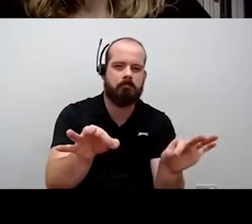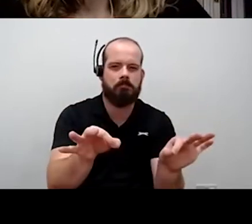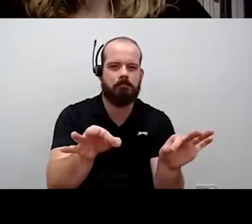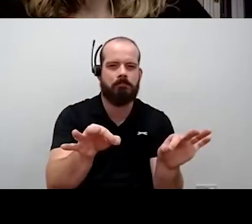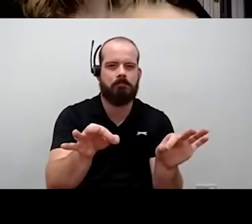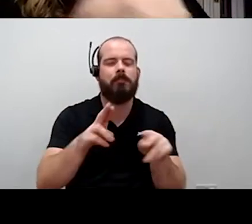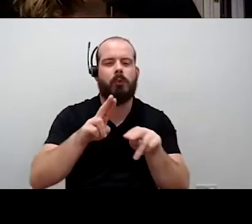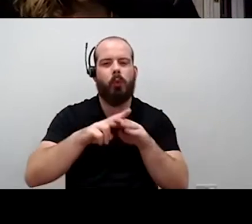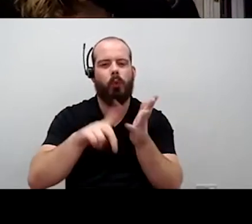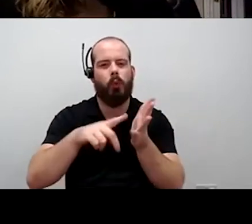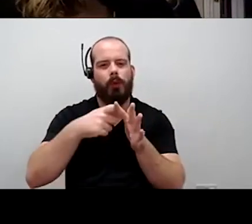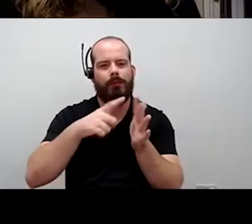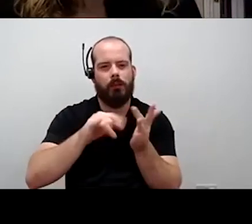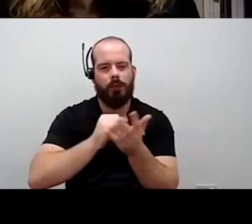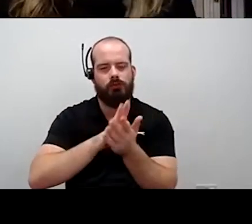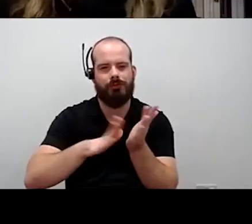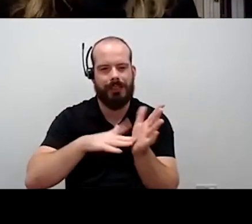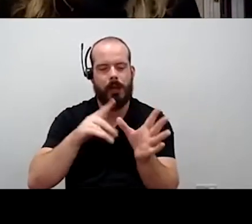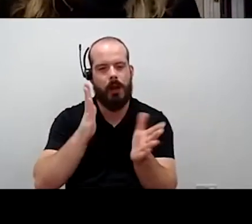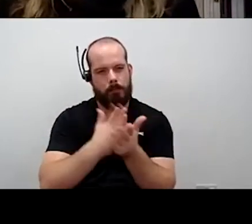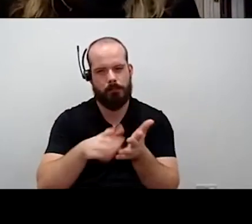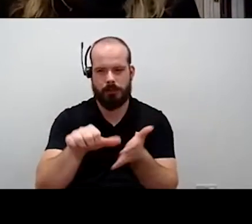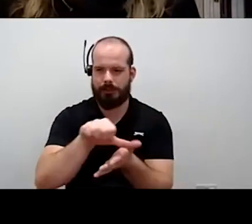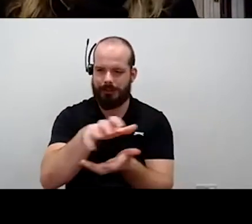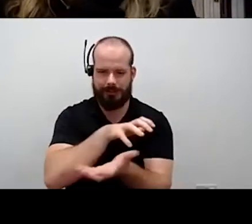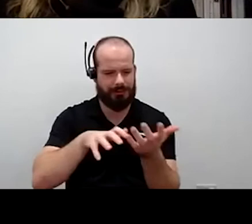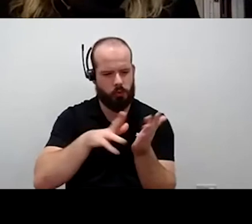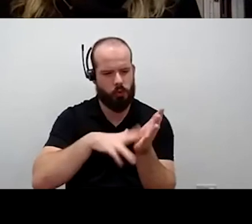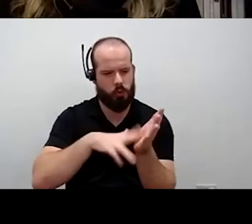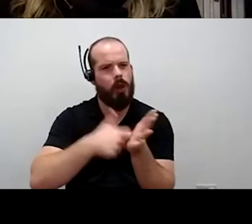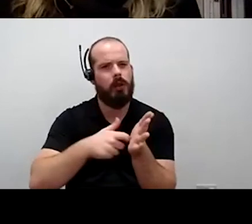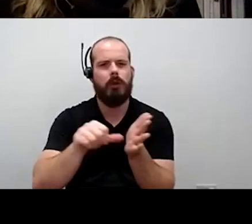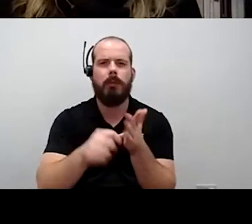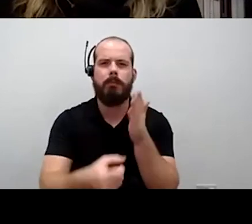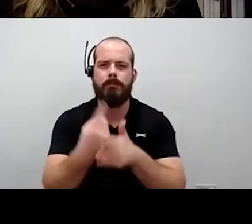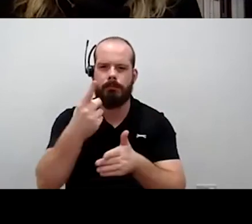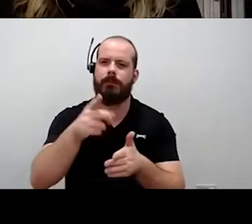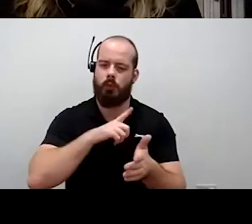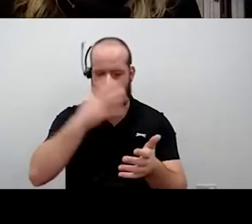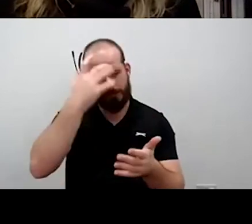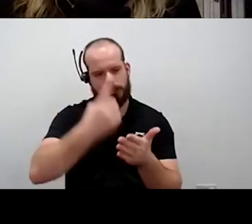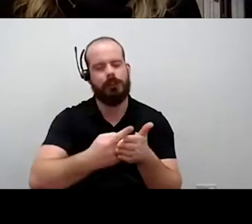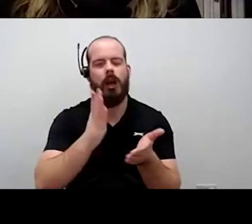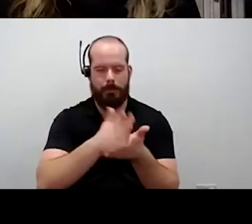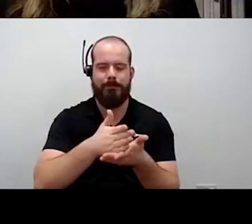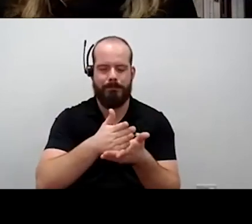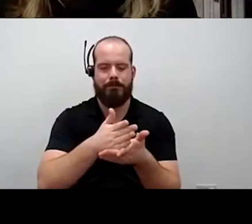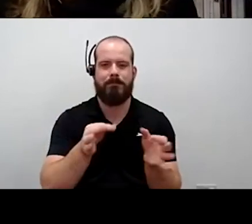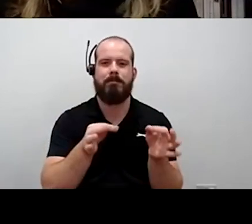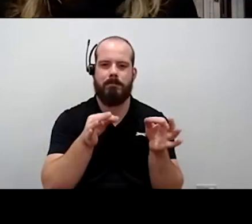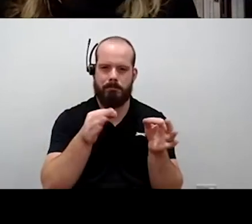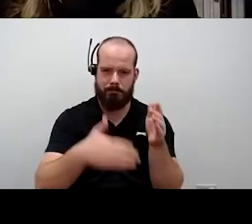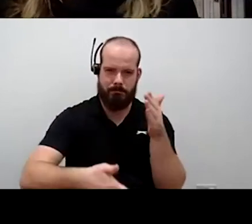came and the government decided, okay, this time for real, we're going to do it. And by accident, so to speak, I